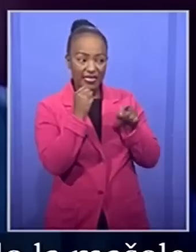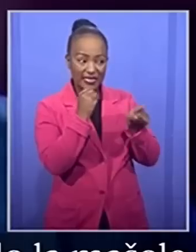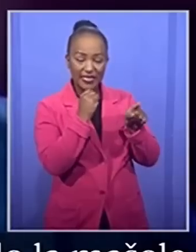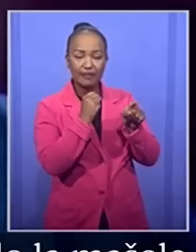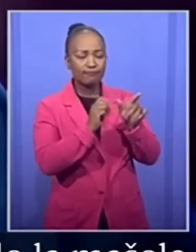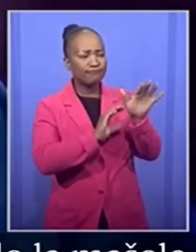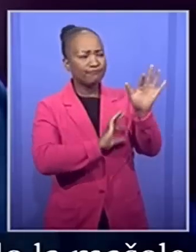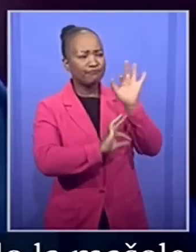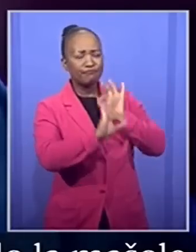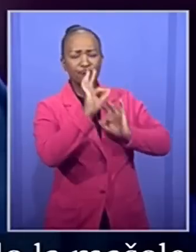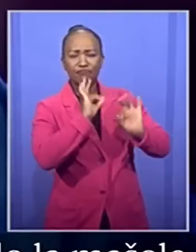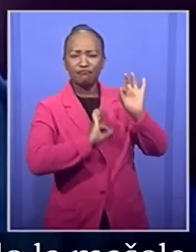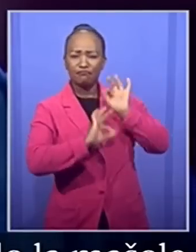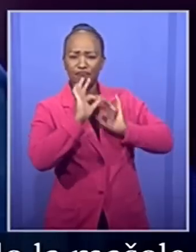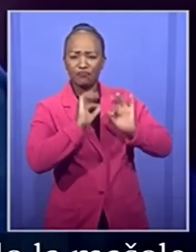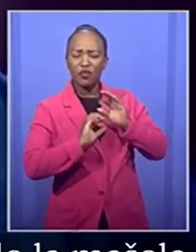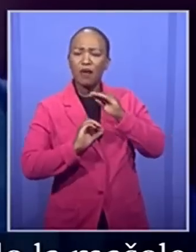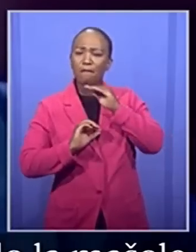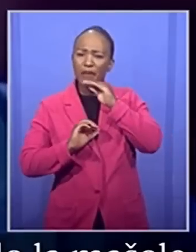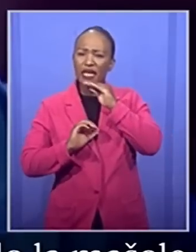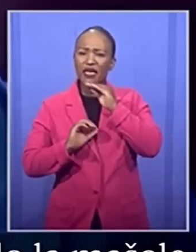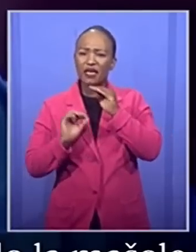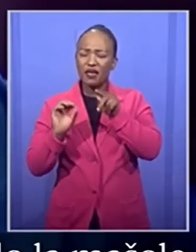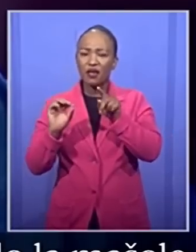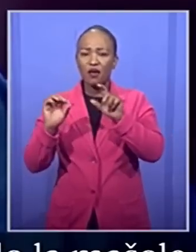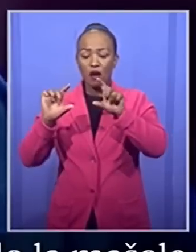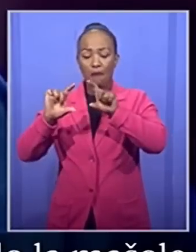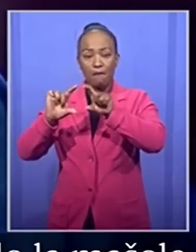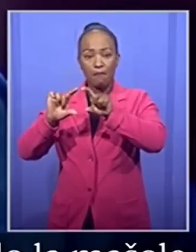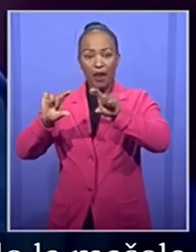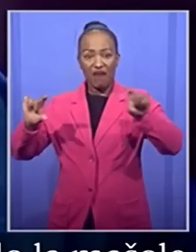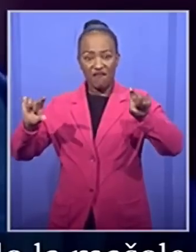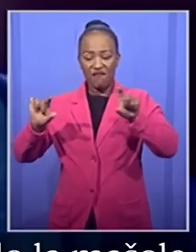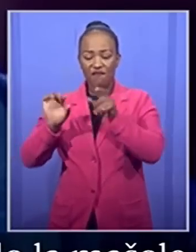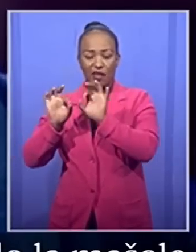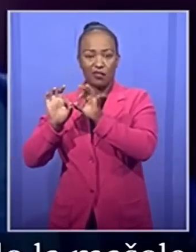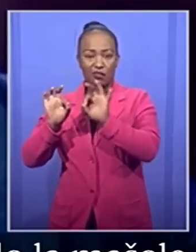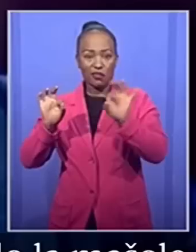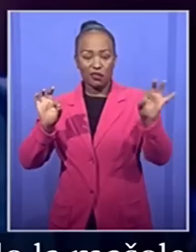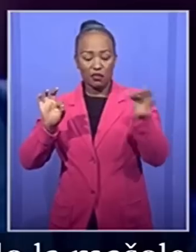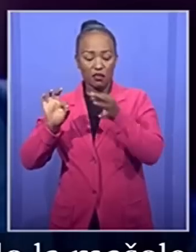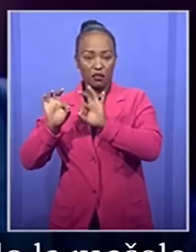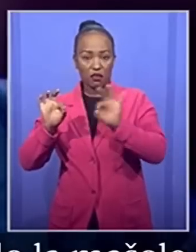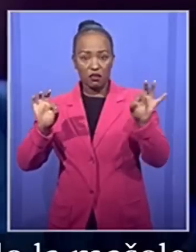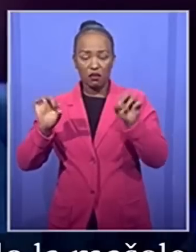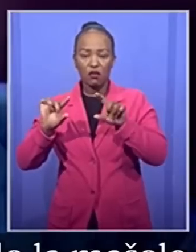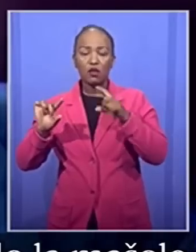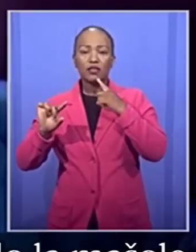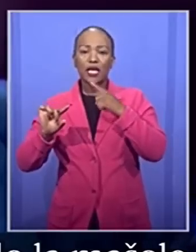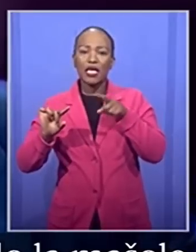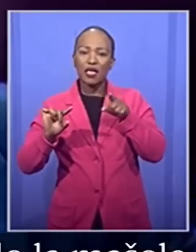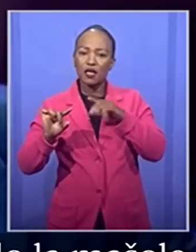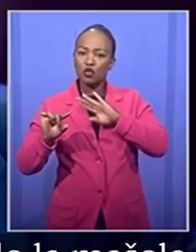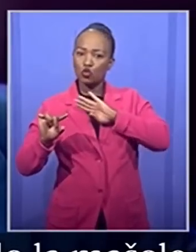exact meaning of the paragraph that talks about support to the